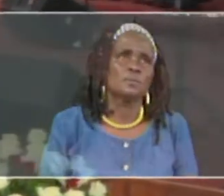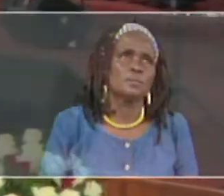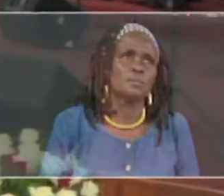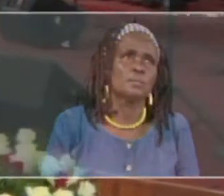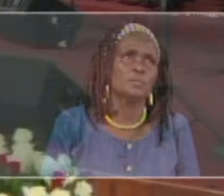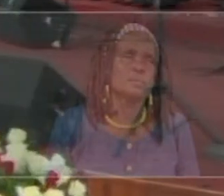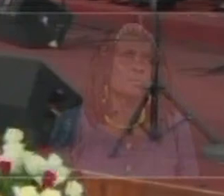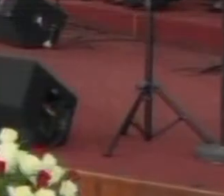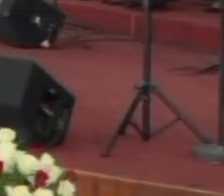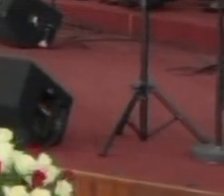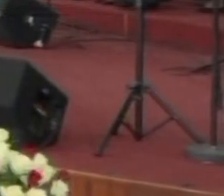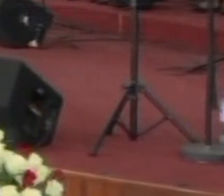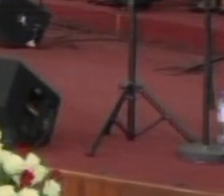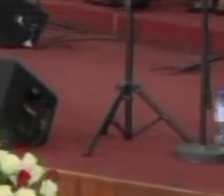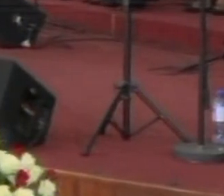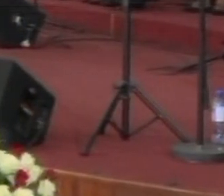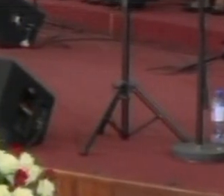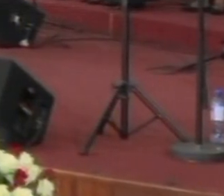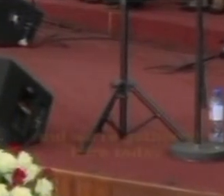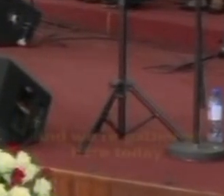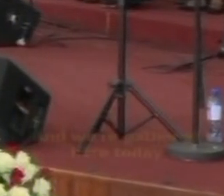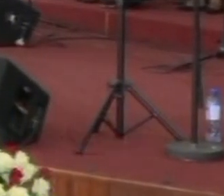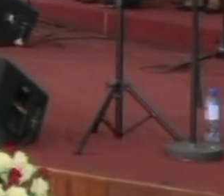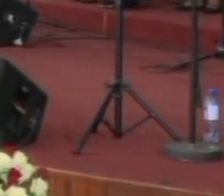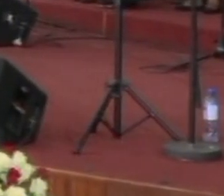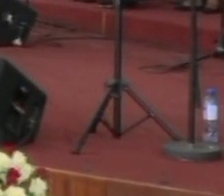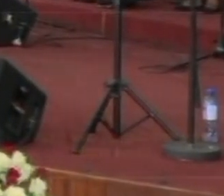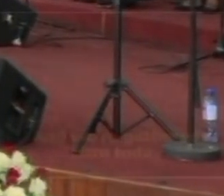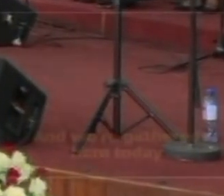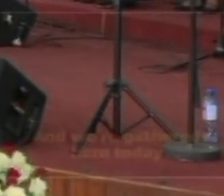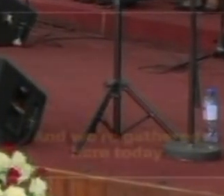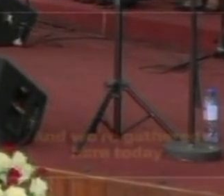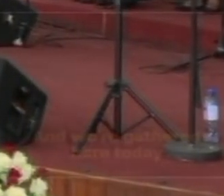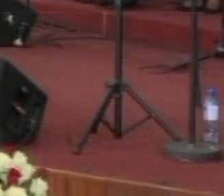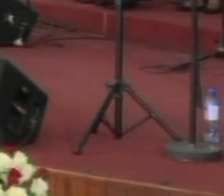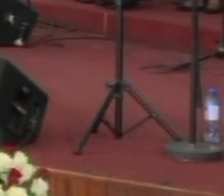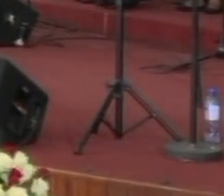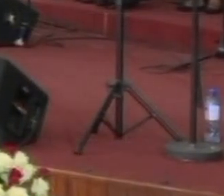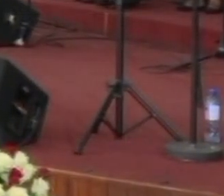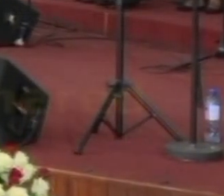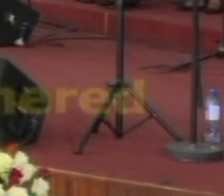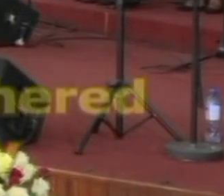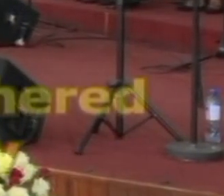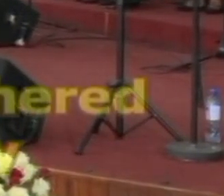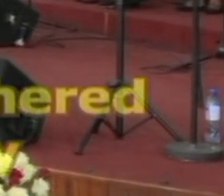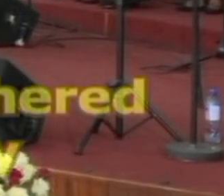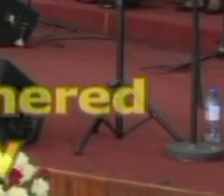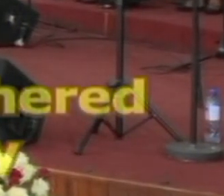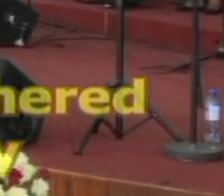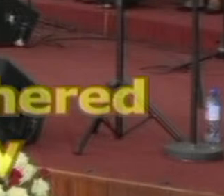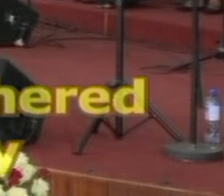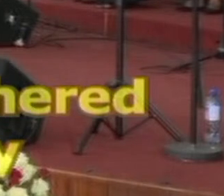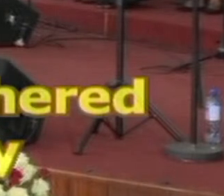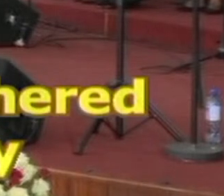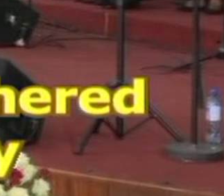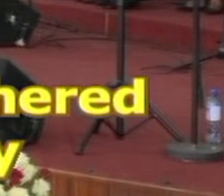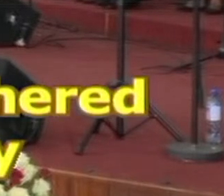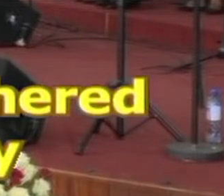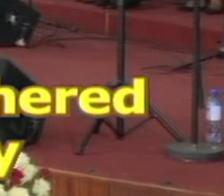prayer. We are your children, and we're gathered here